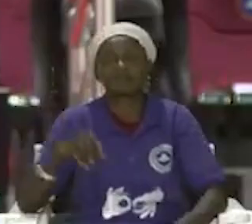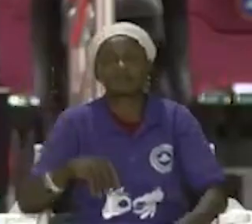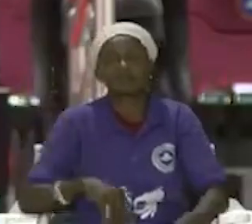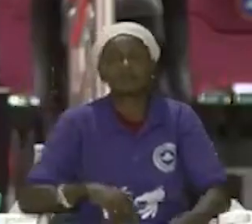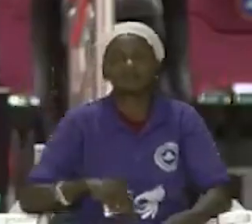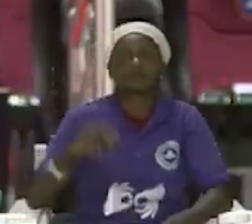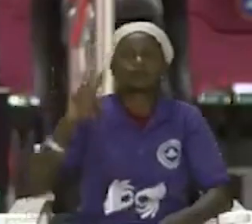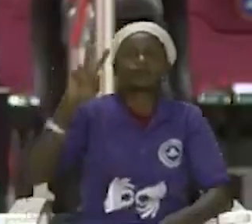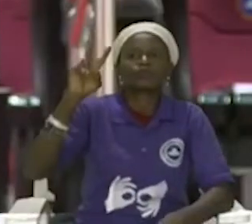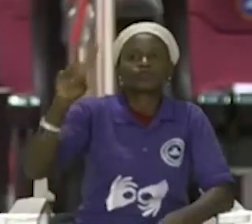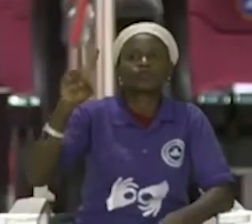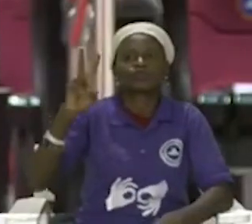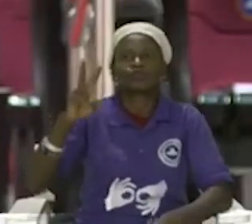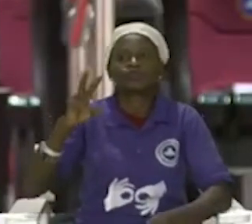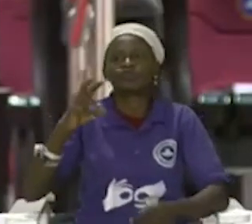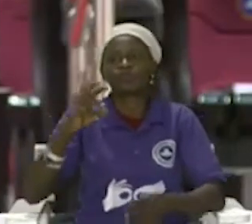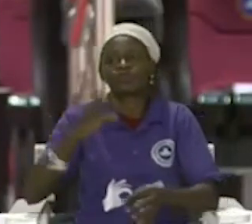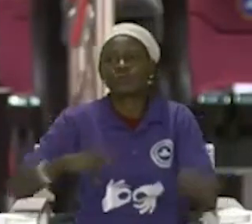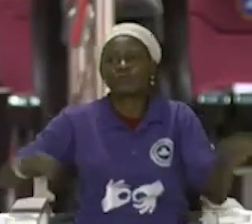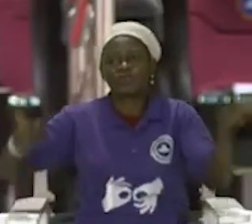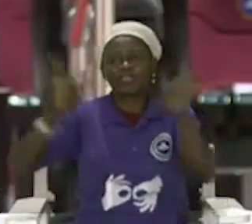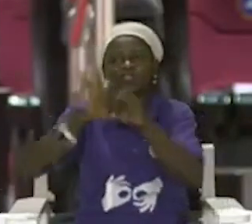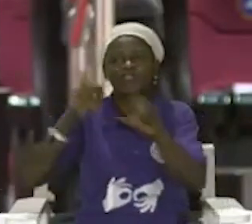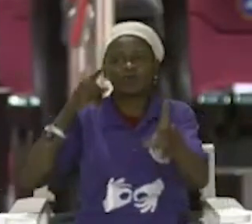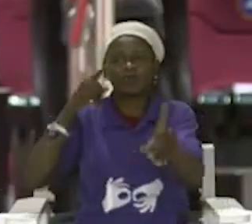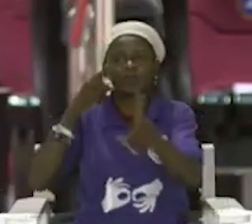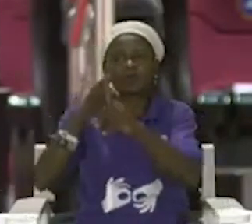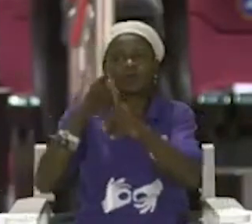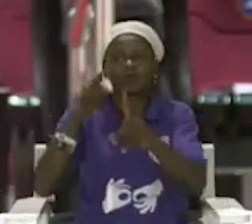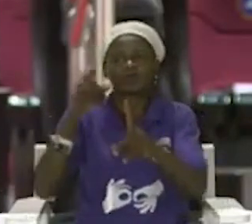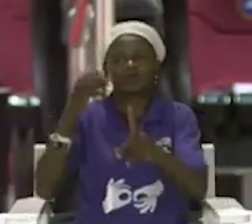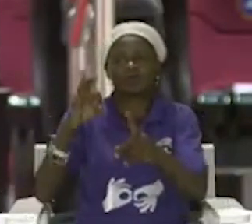Two major points of correction.